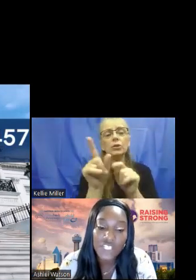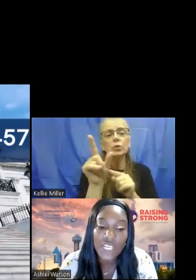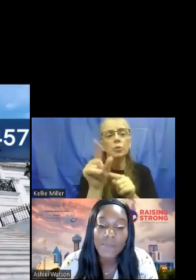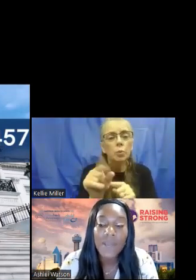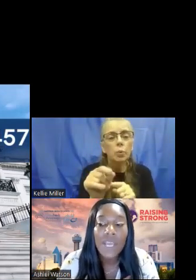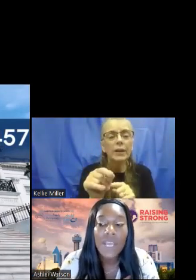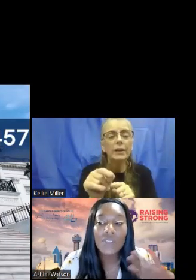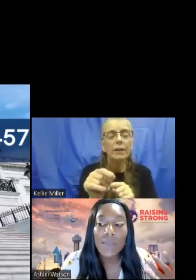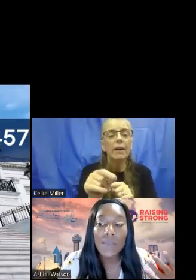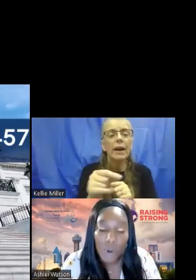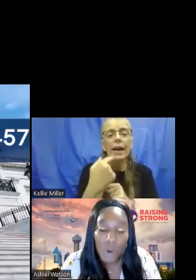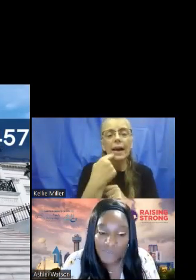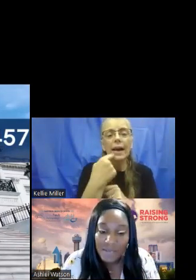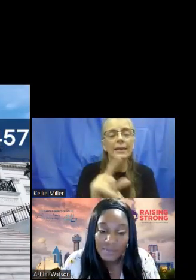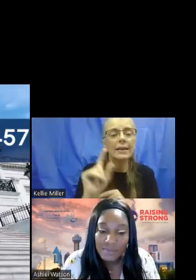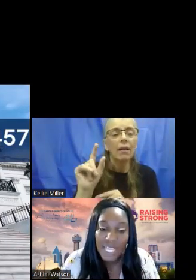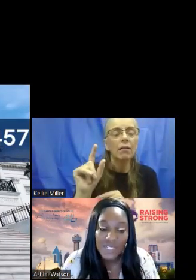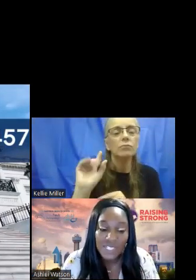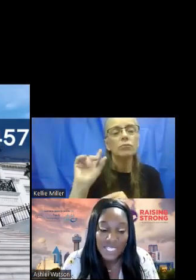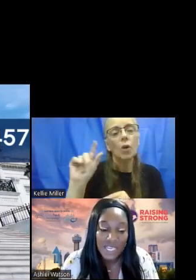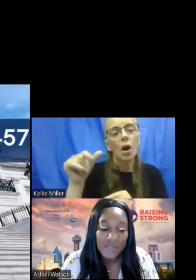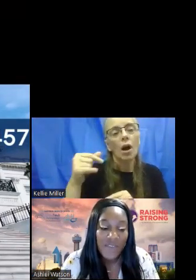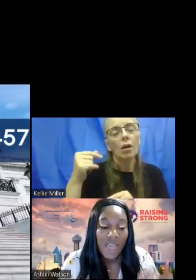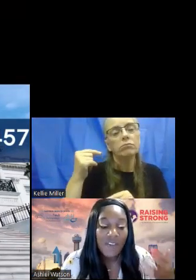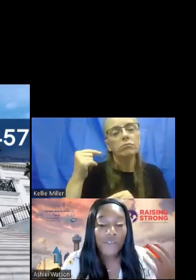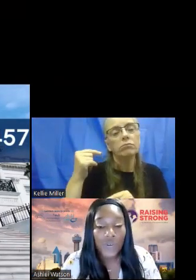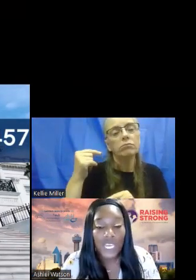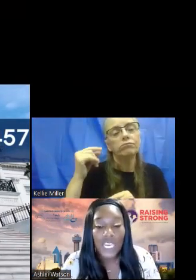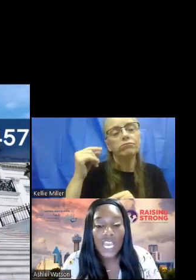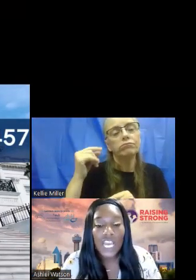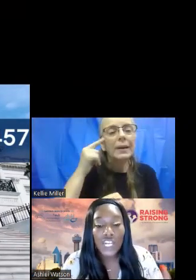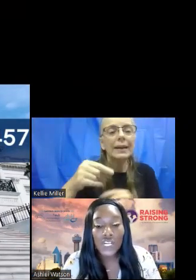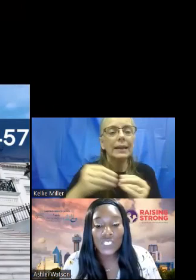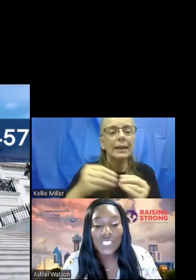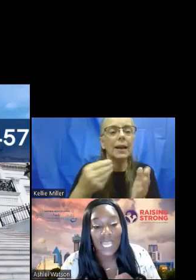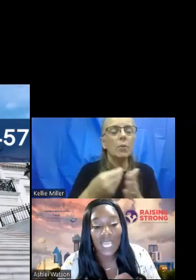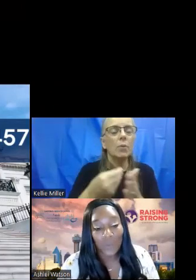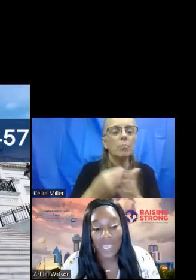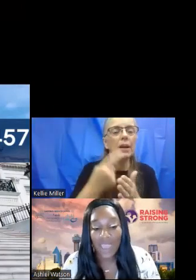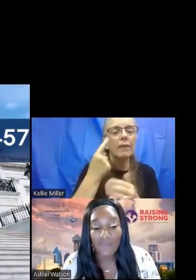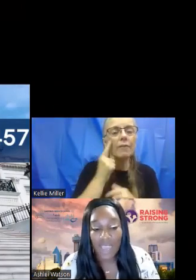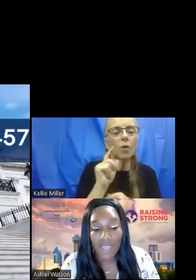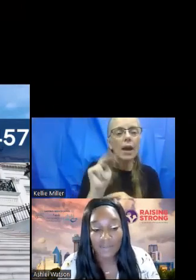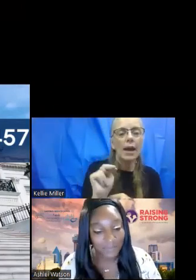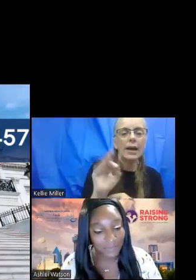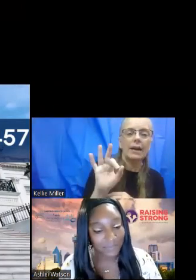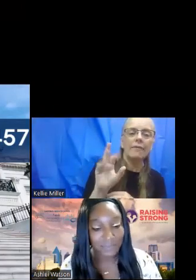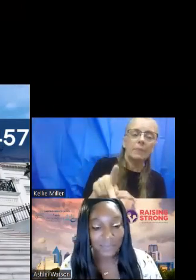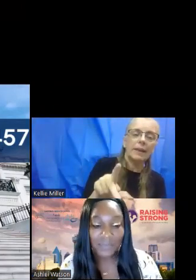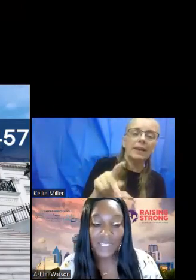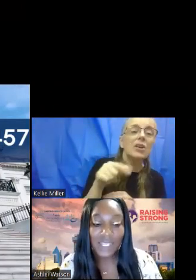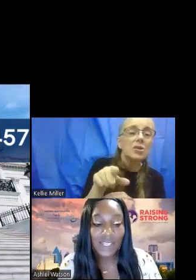Family Partnership so that more families can receive free nurse like we have had.